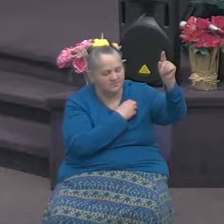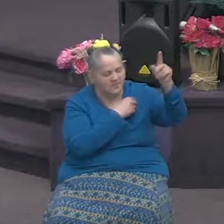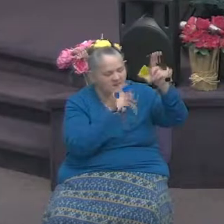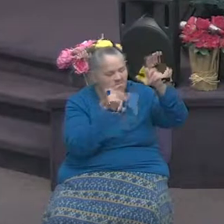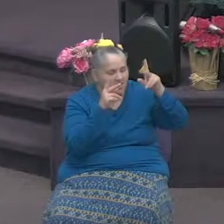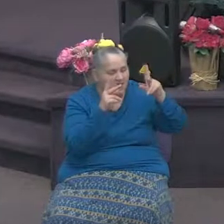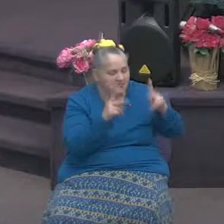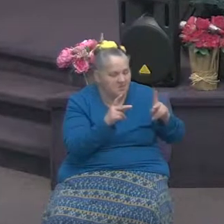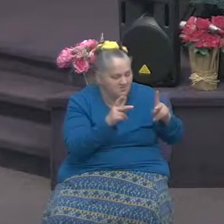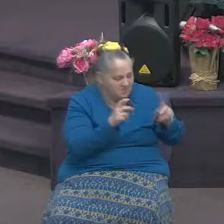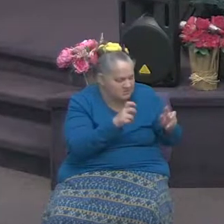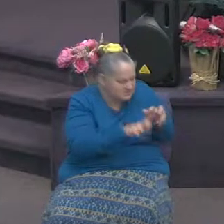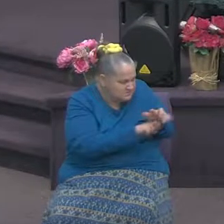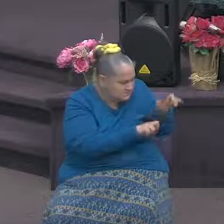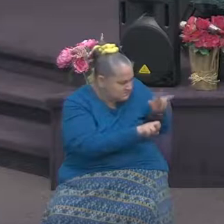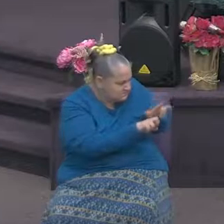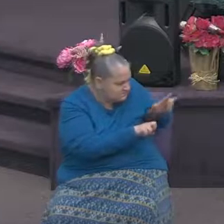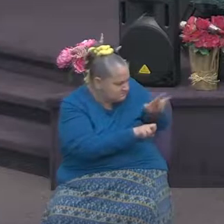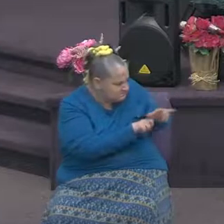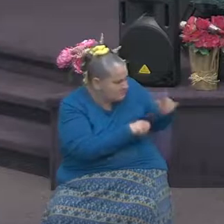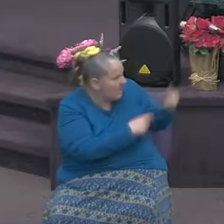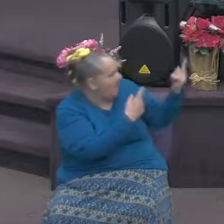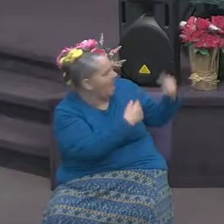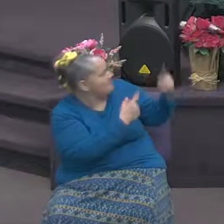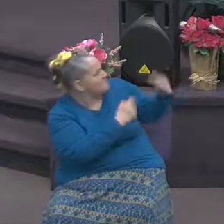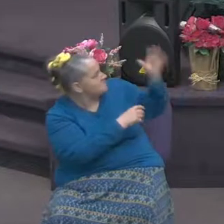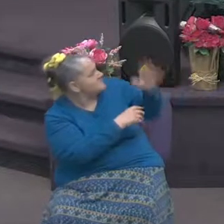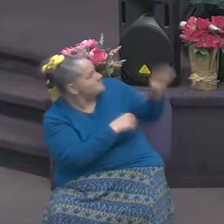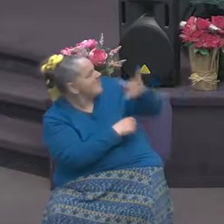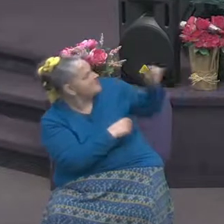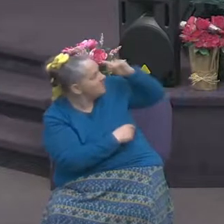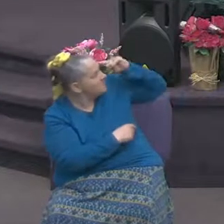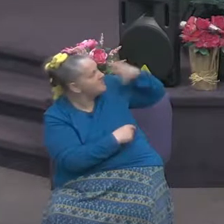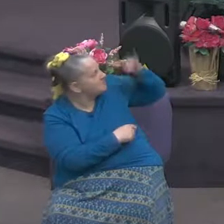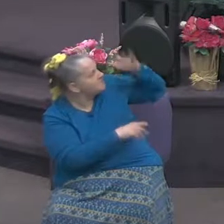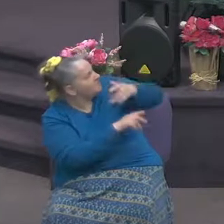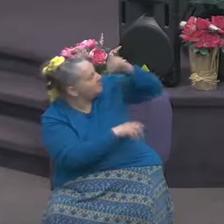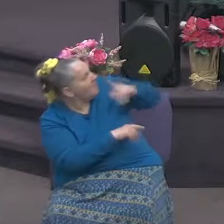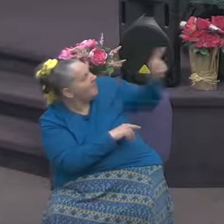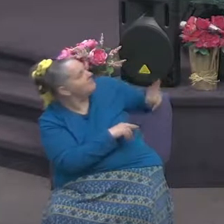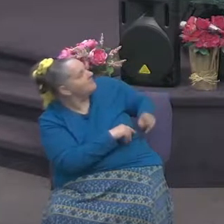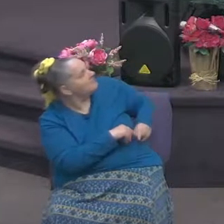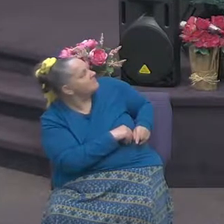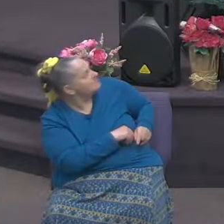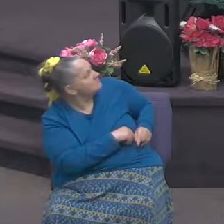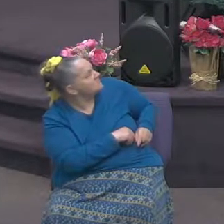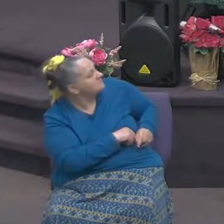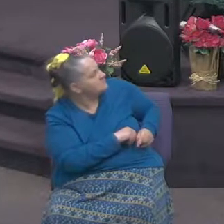People jeering him, come down from the cross if you think you're the Son of God.